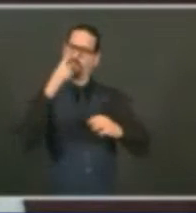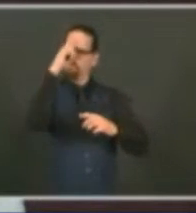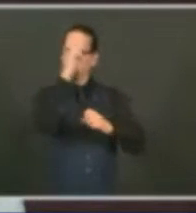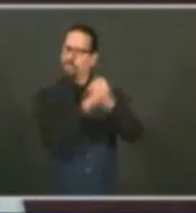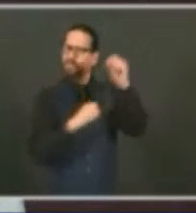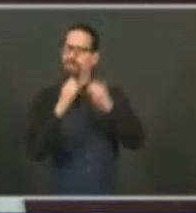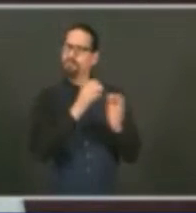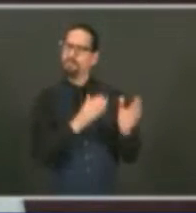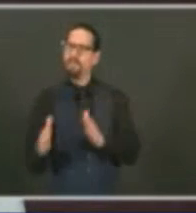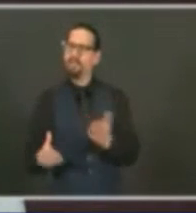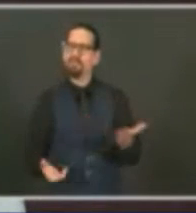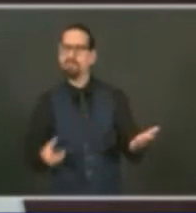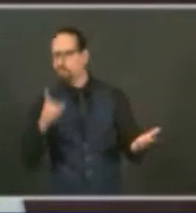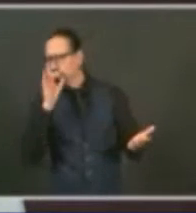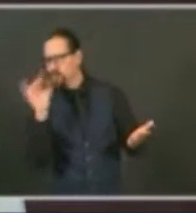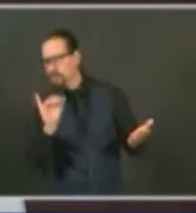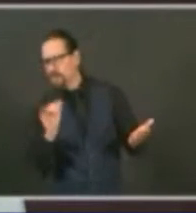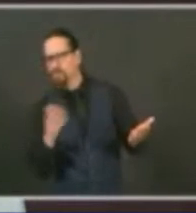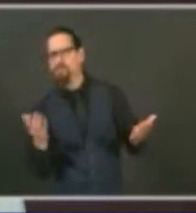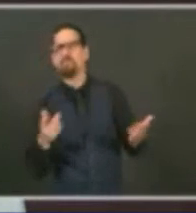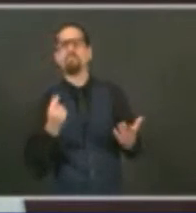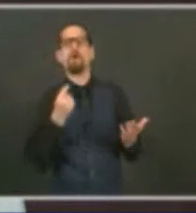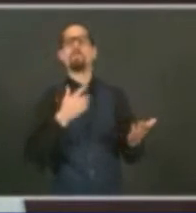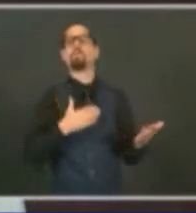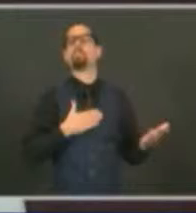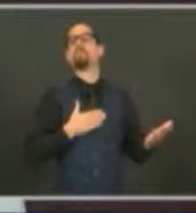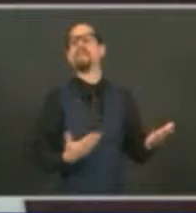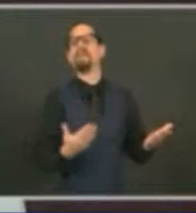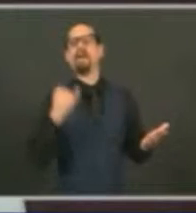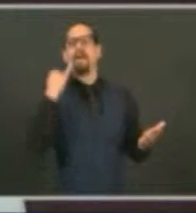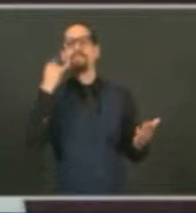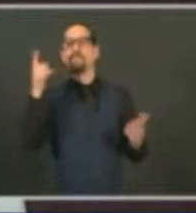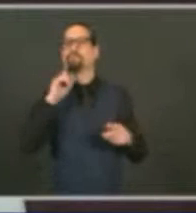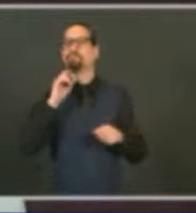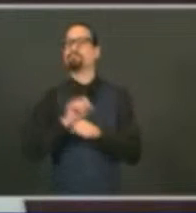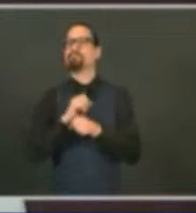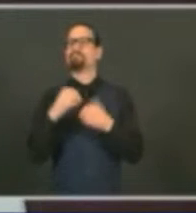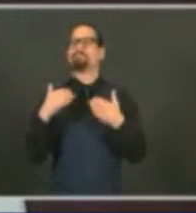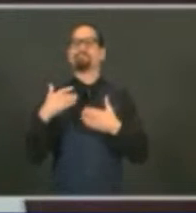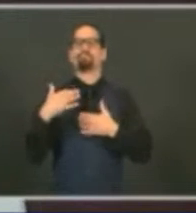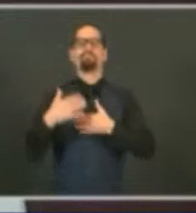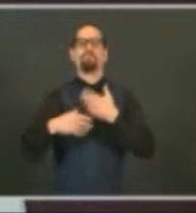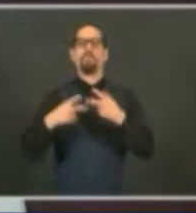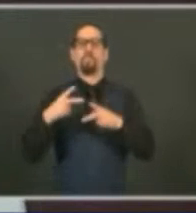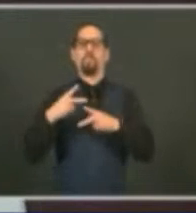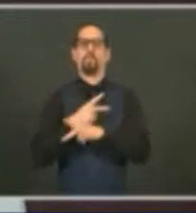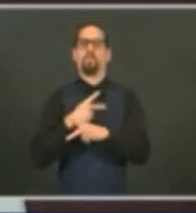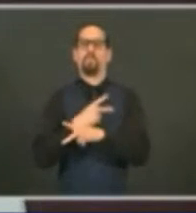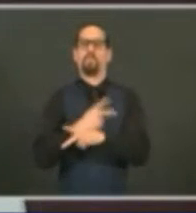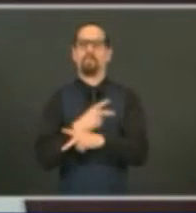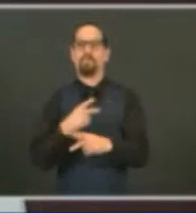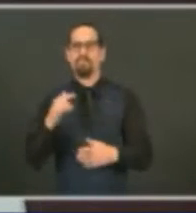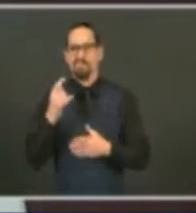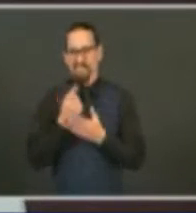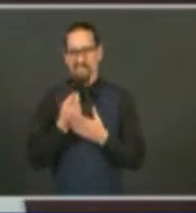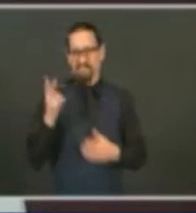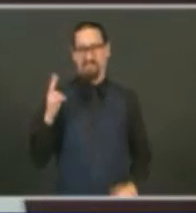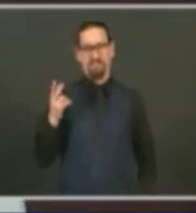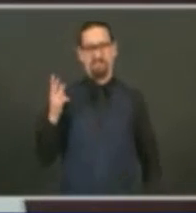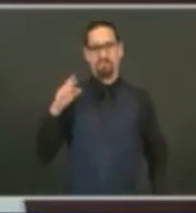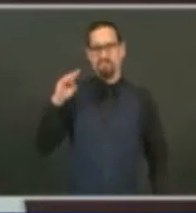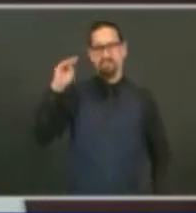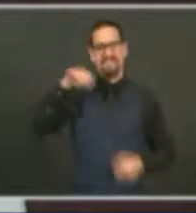state willing to go if, in fact, this starts what happened, we discussed a few weeks ago in Michigan, a wildfire of businesses